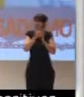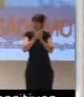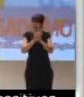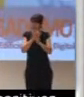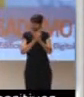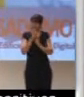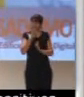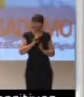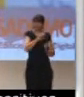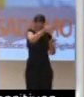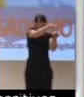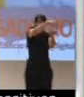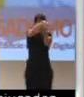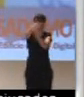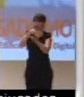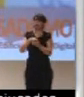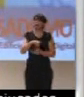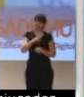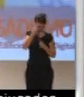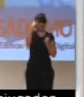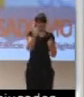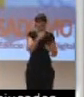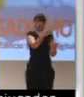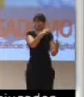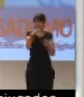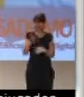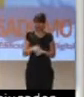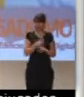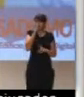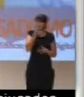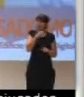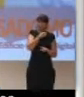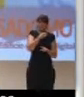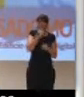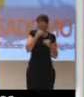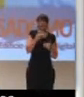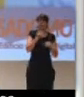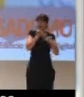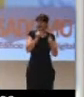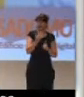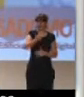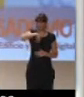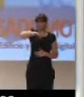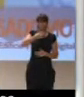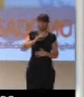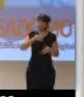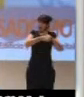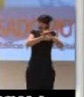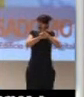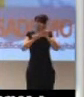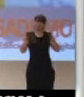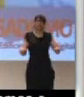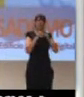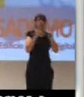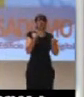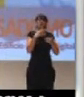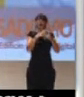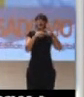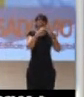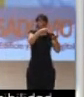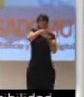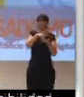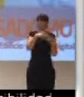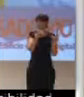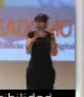connected on a centralized place, and that way we can guarantee